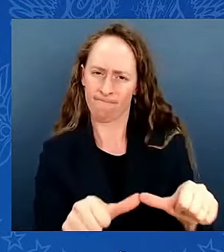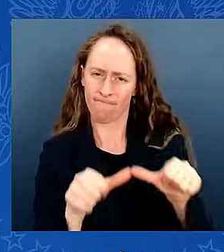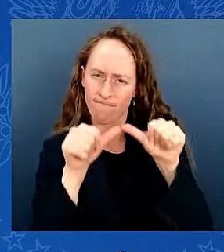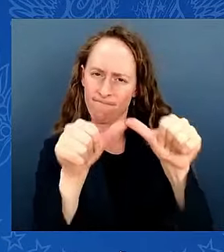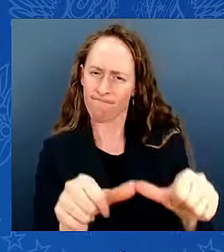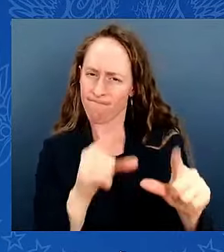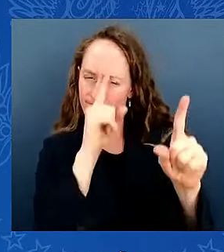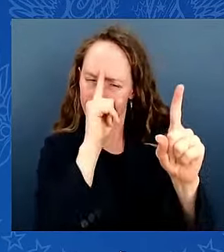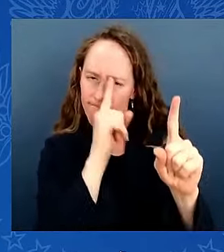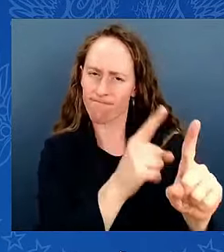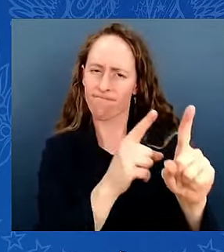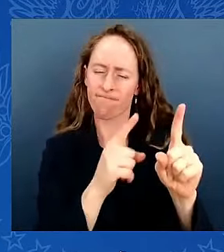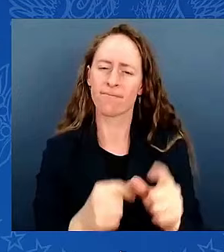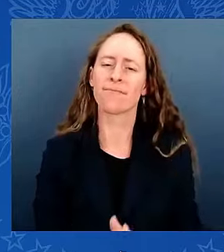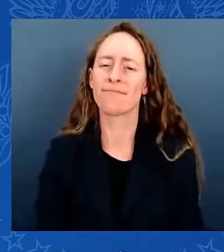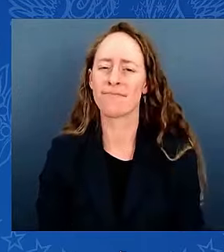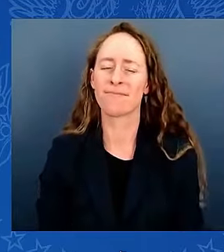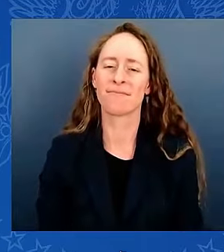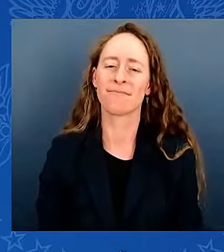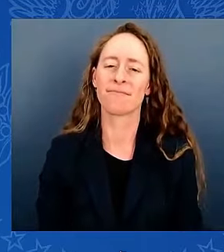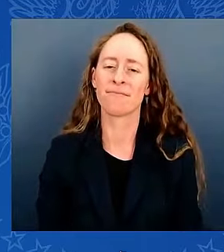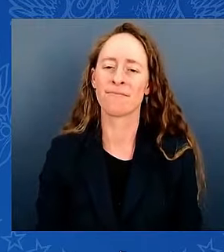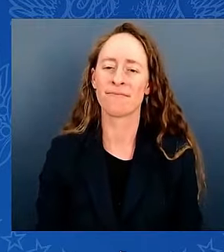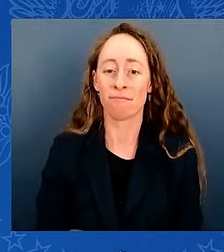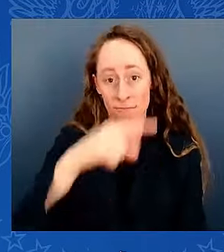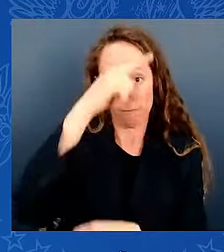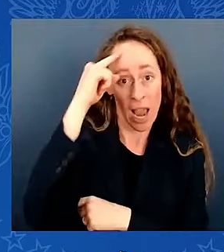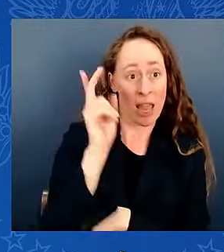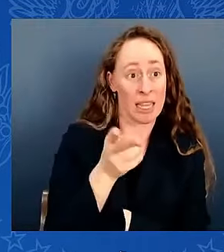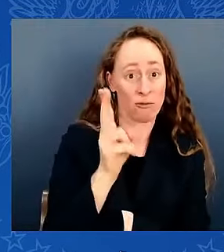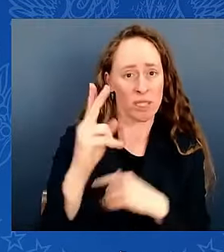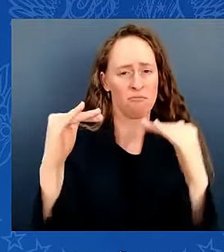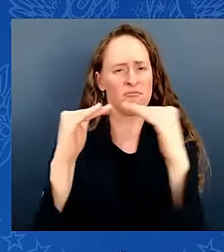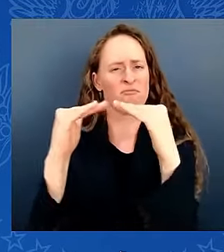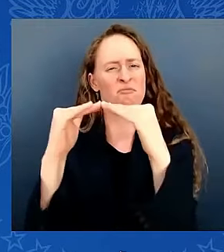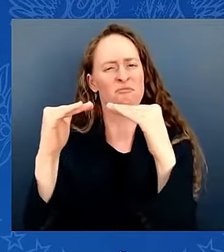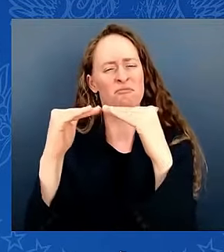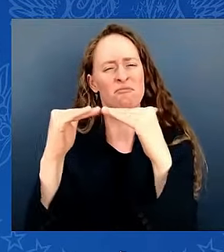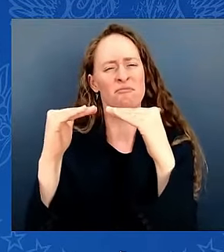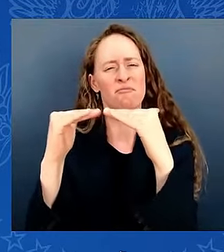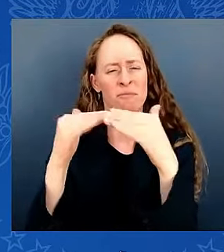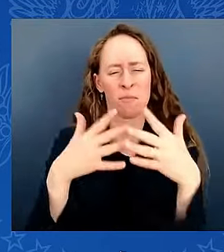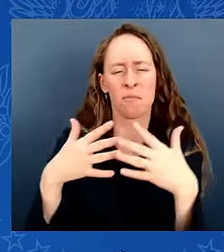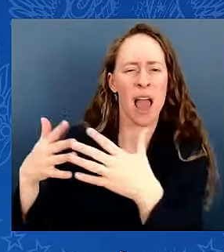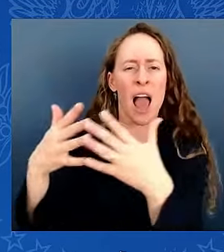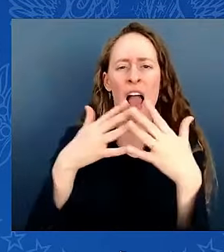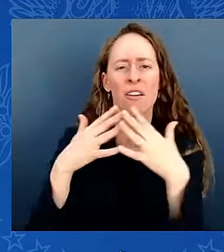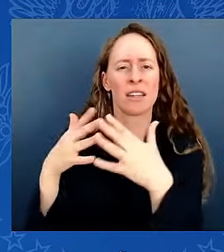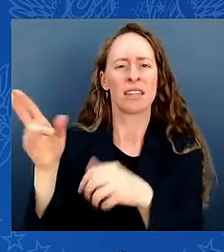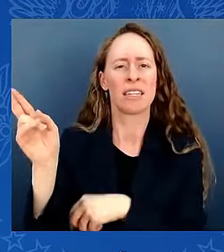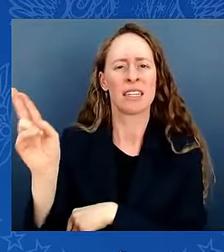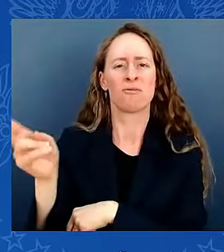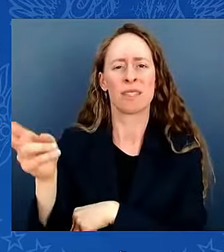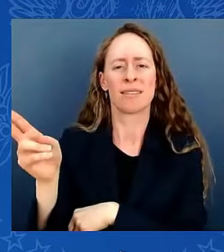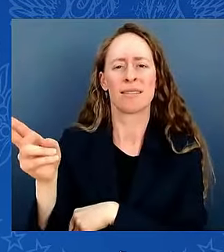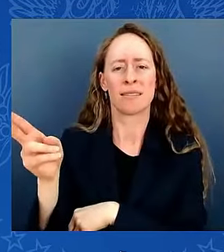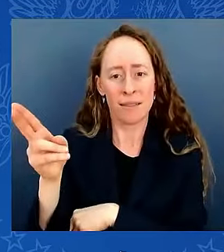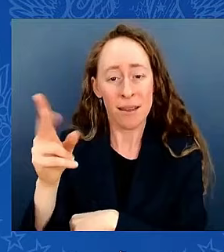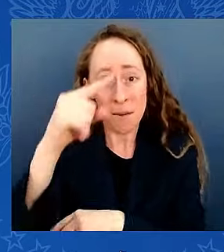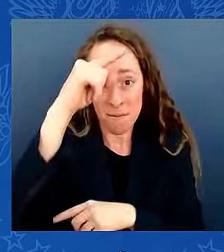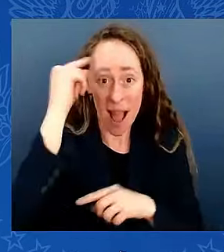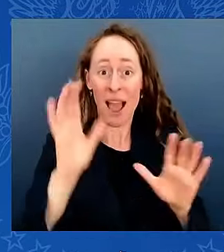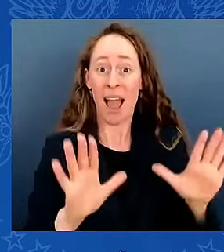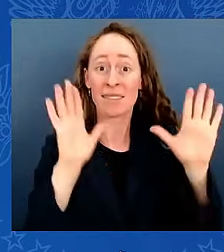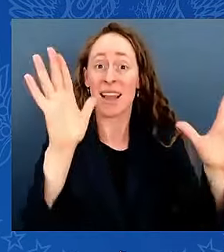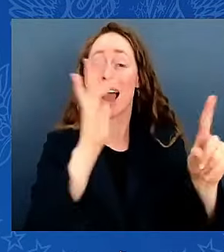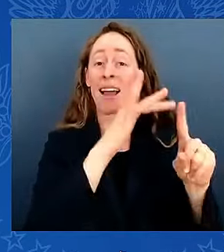history. Black excellence is American excellence. And folks, we don't erase history